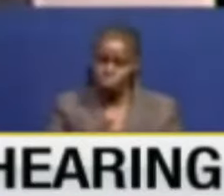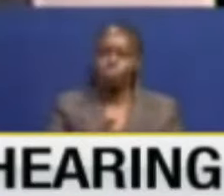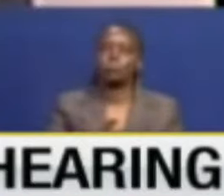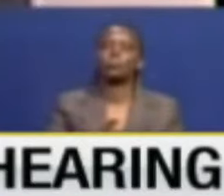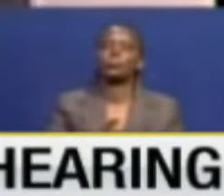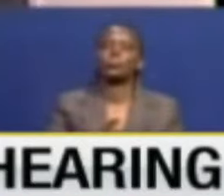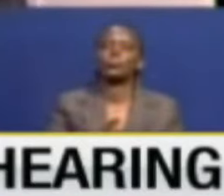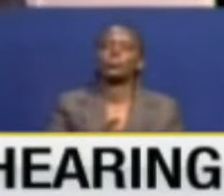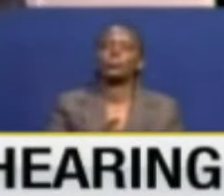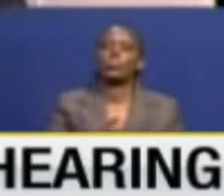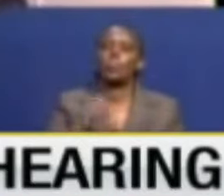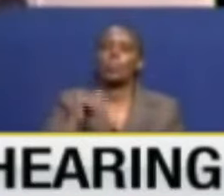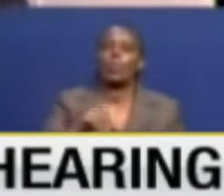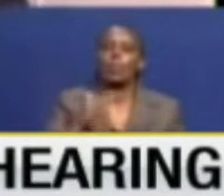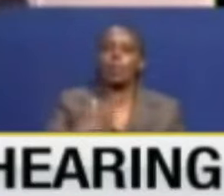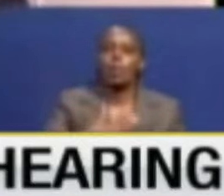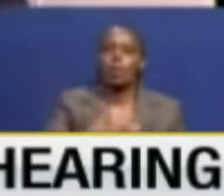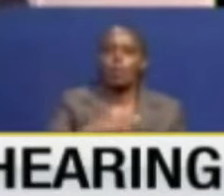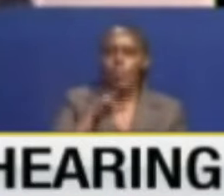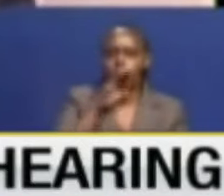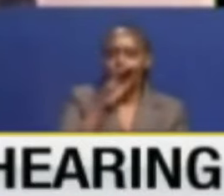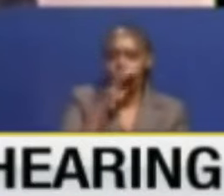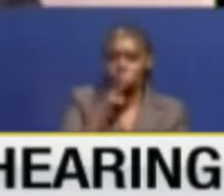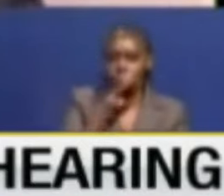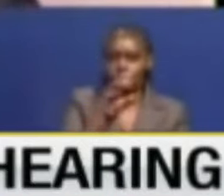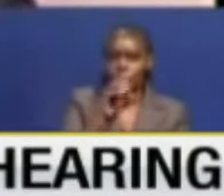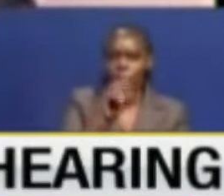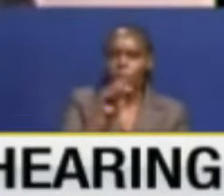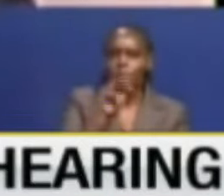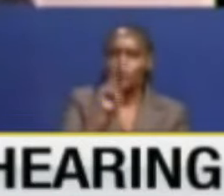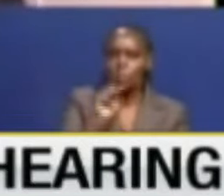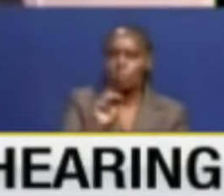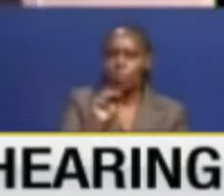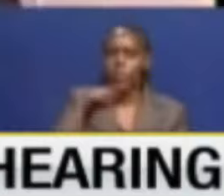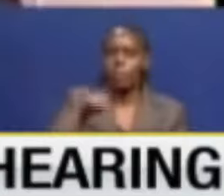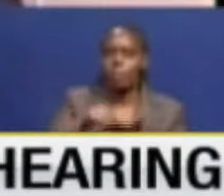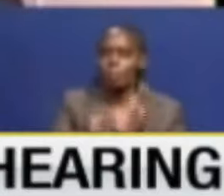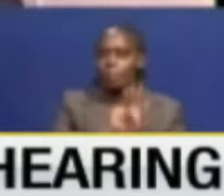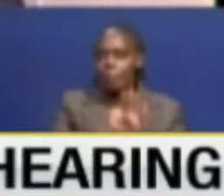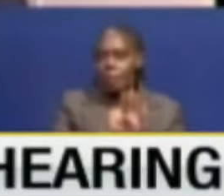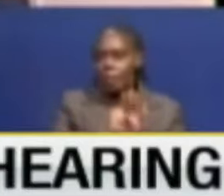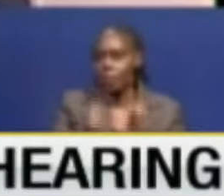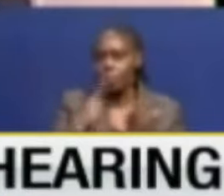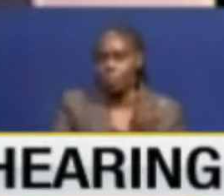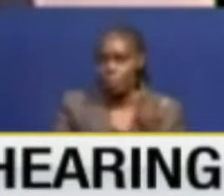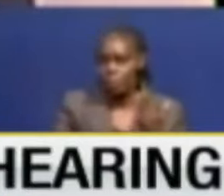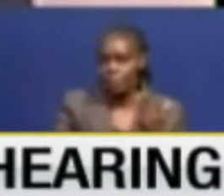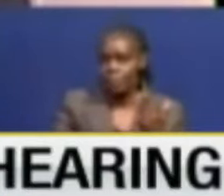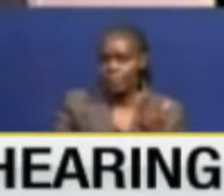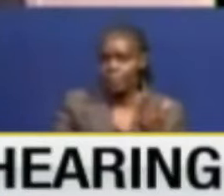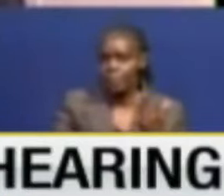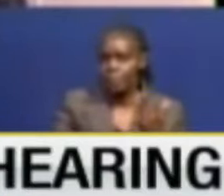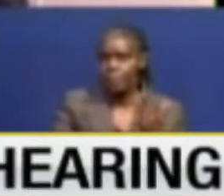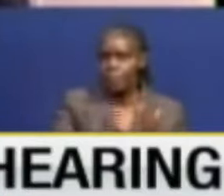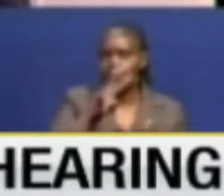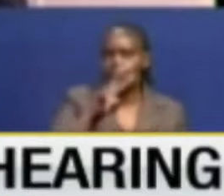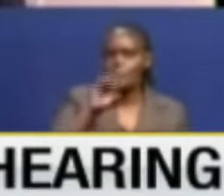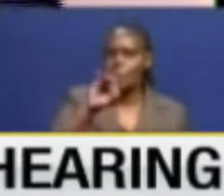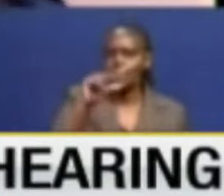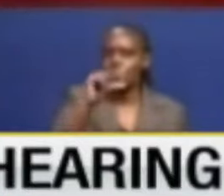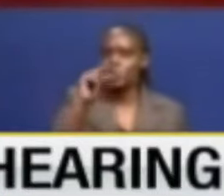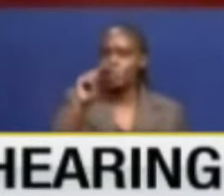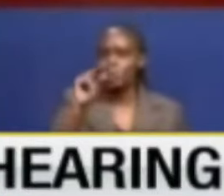raised in our motion. That is to mean, Honorable Speaker, that she's an